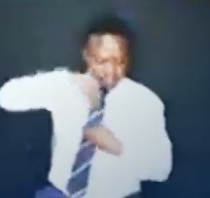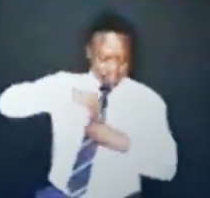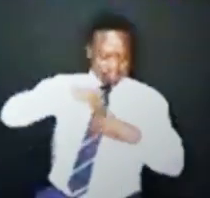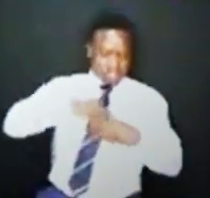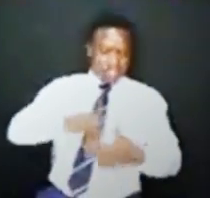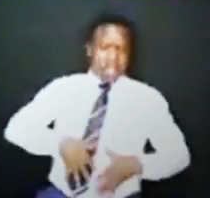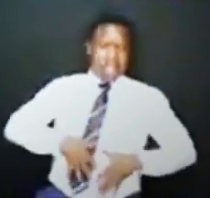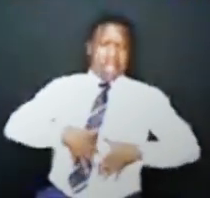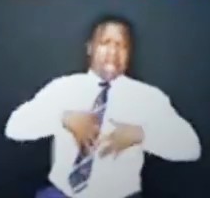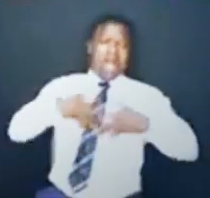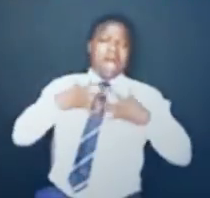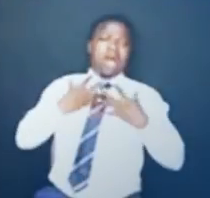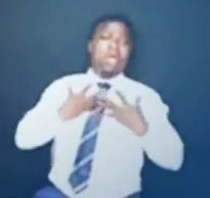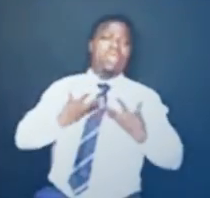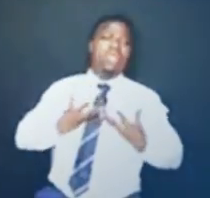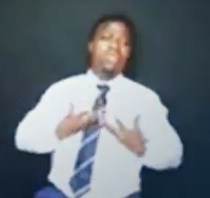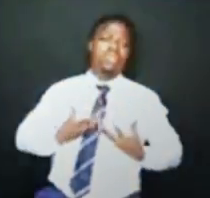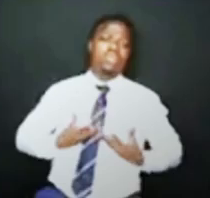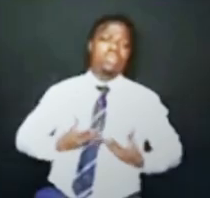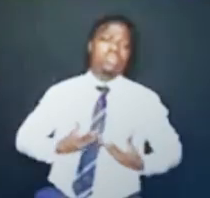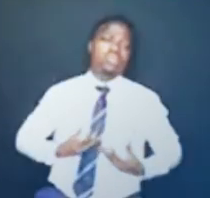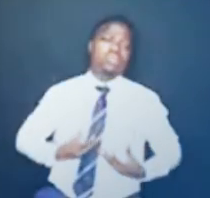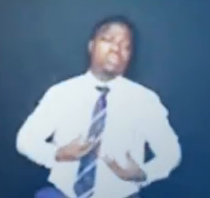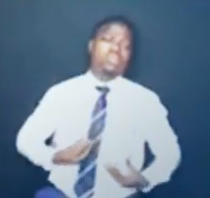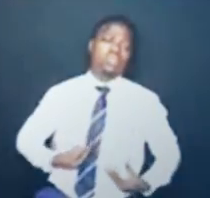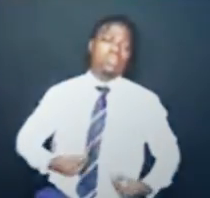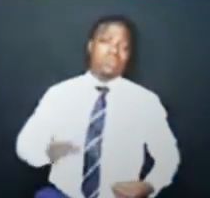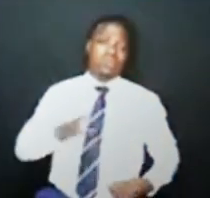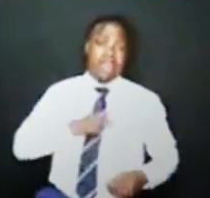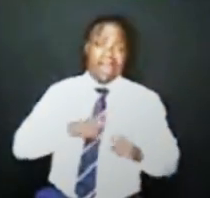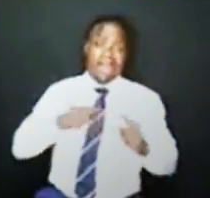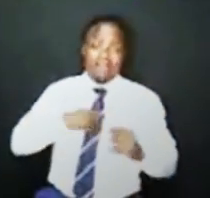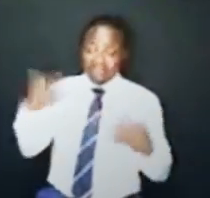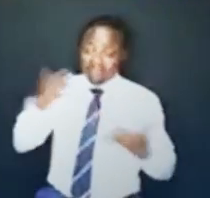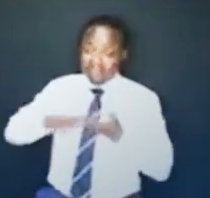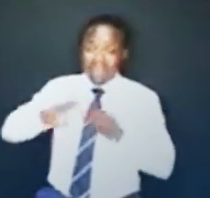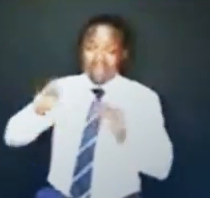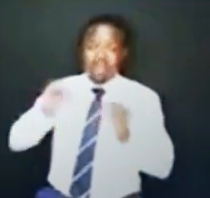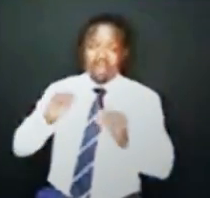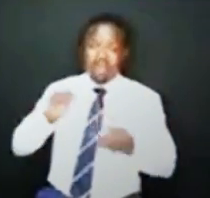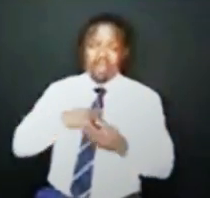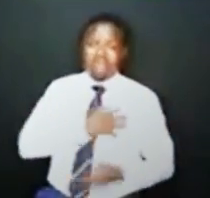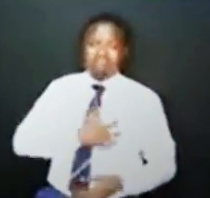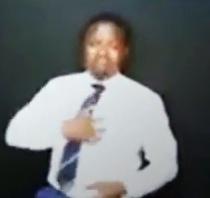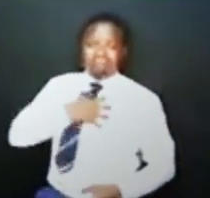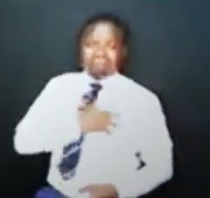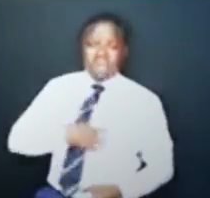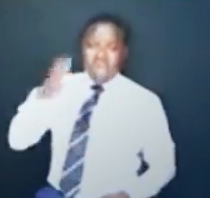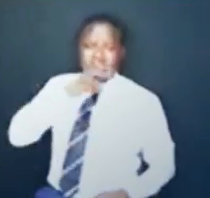man. Acts chapter 3 verse 19.